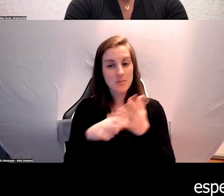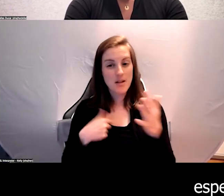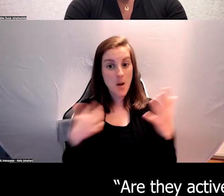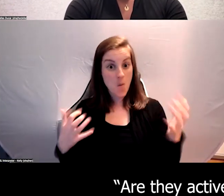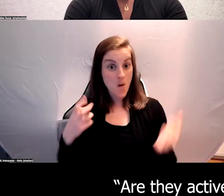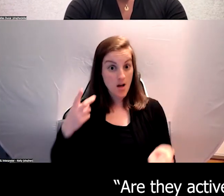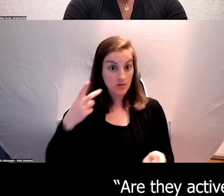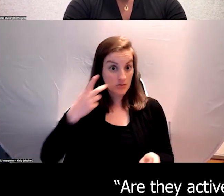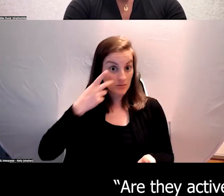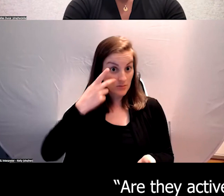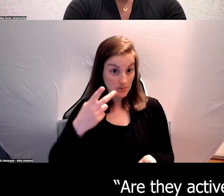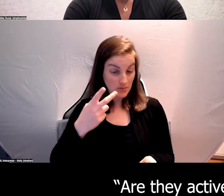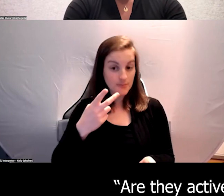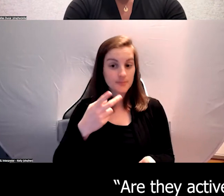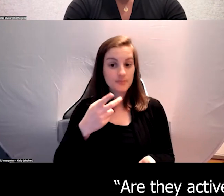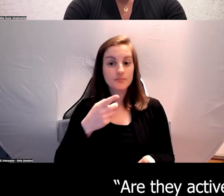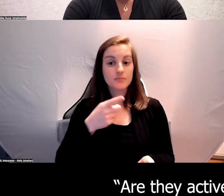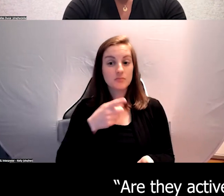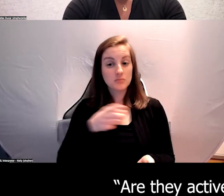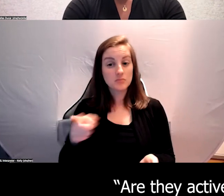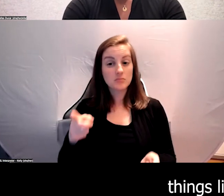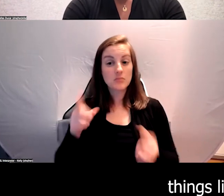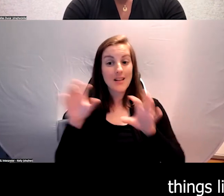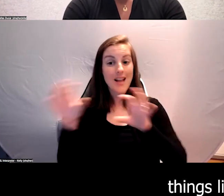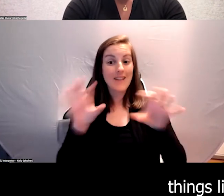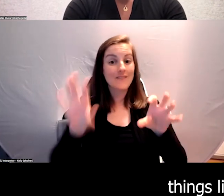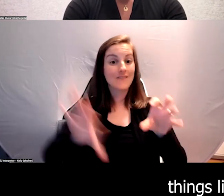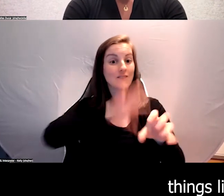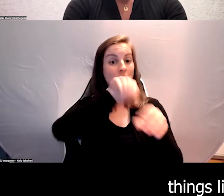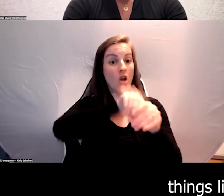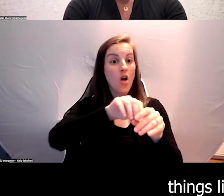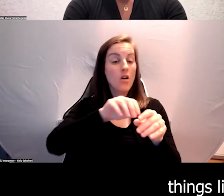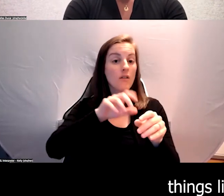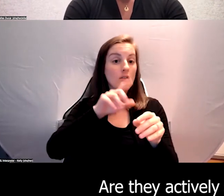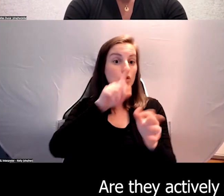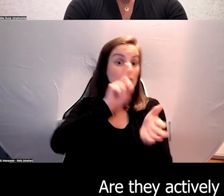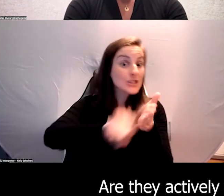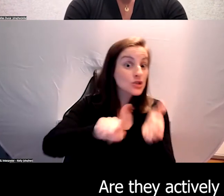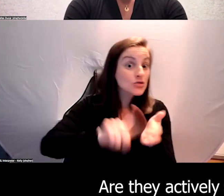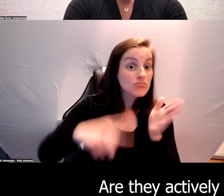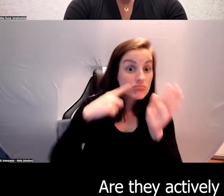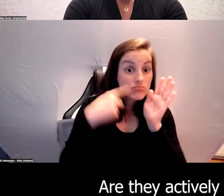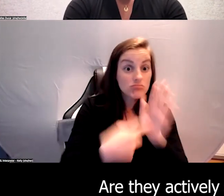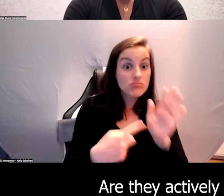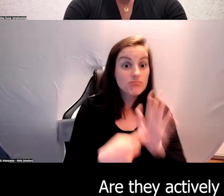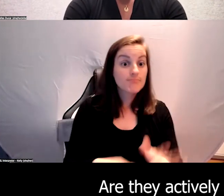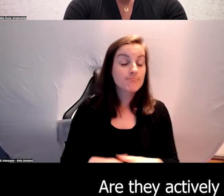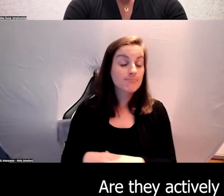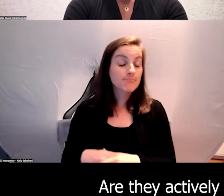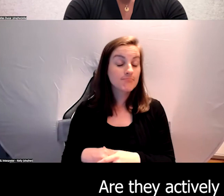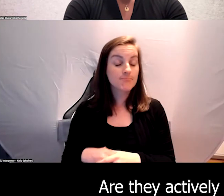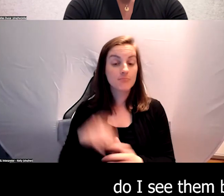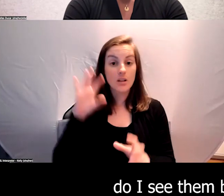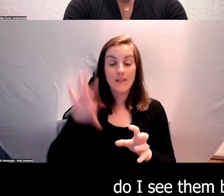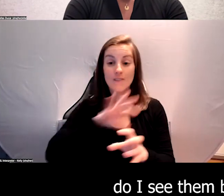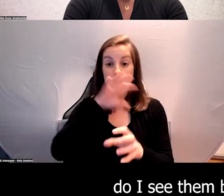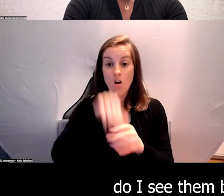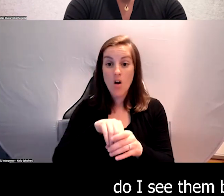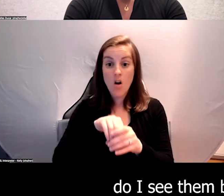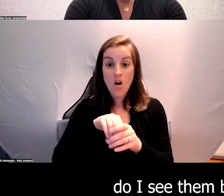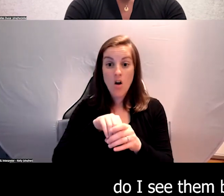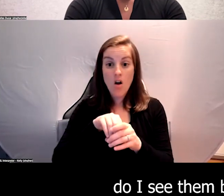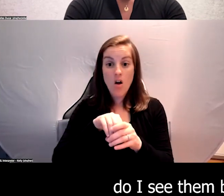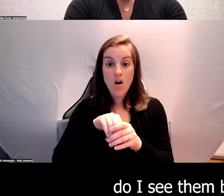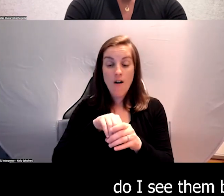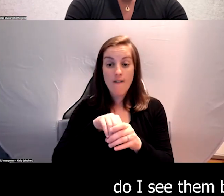is are they actively engaged in other things like research? Are they actively engaged in, do I